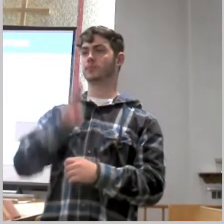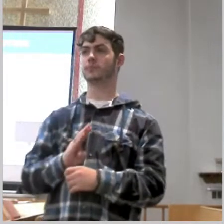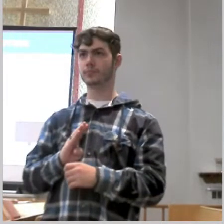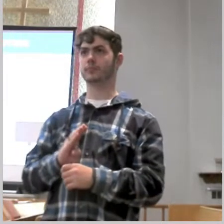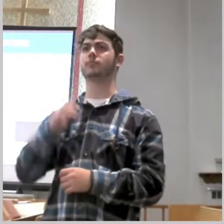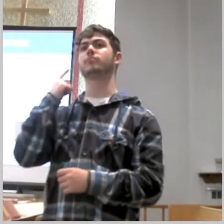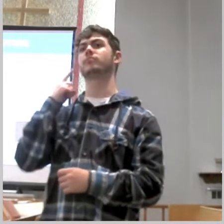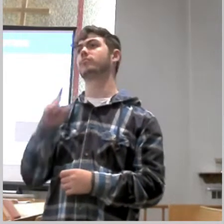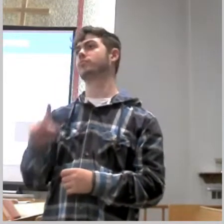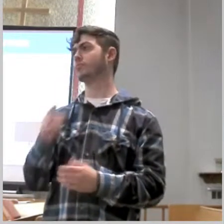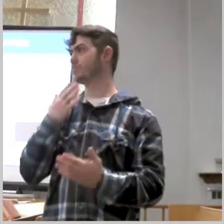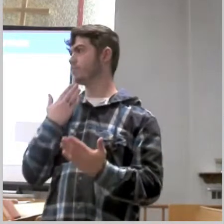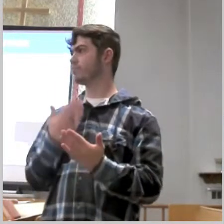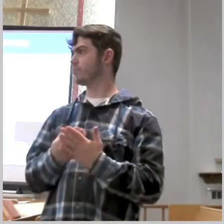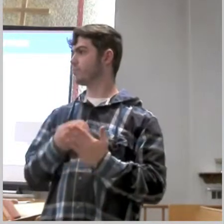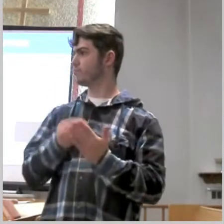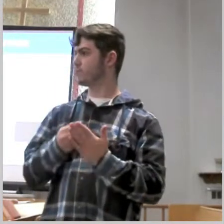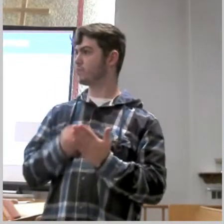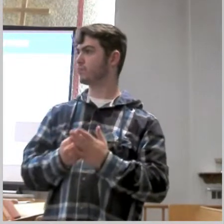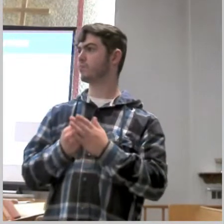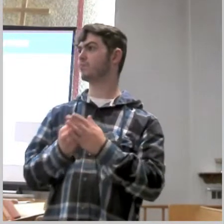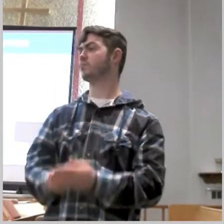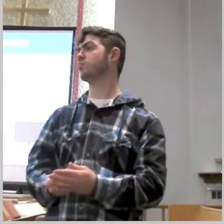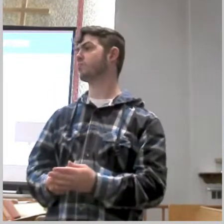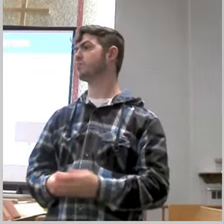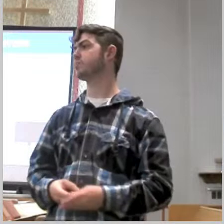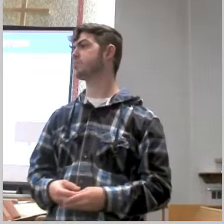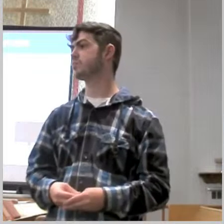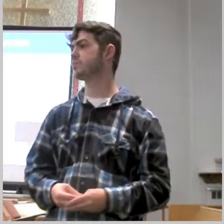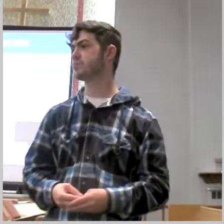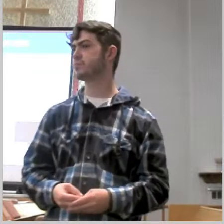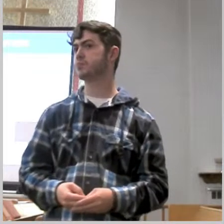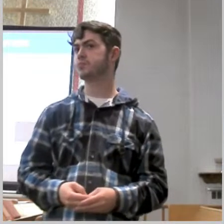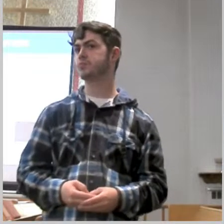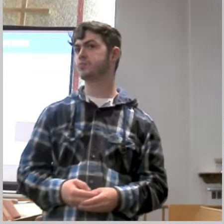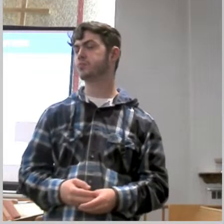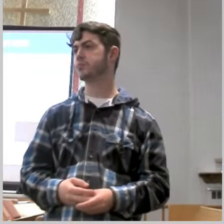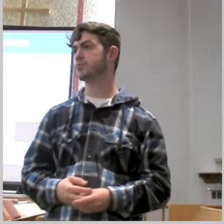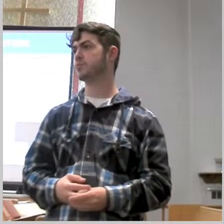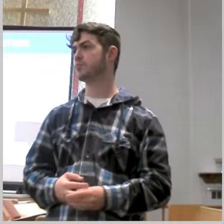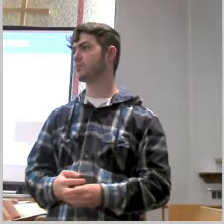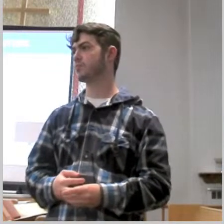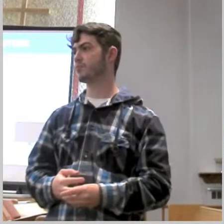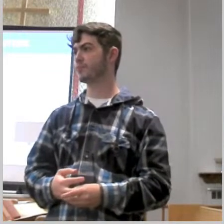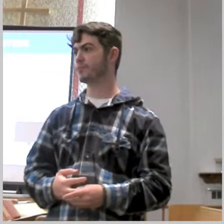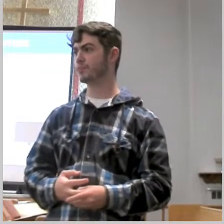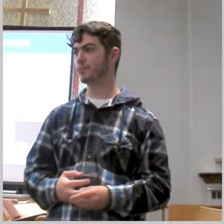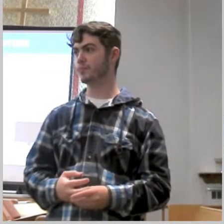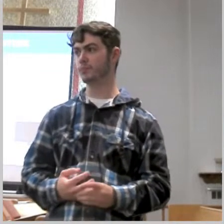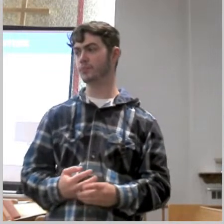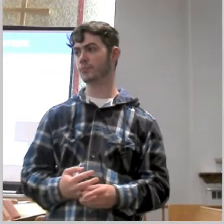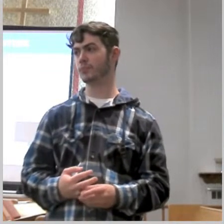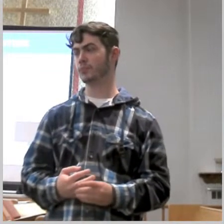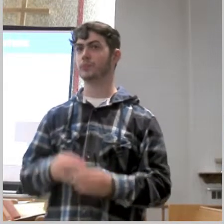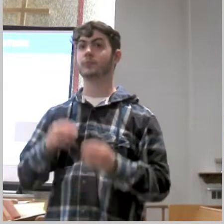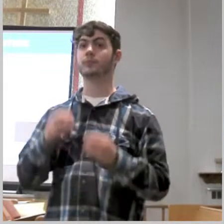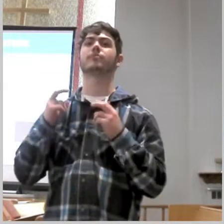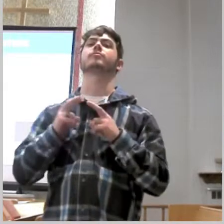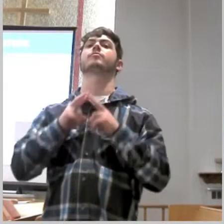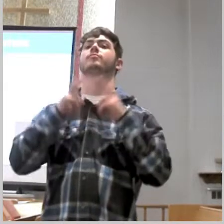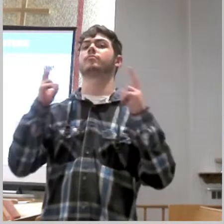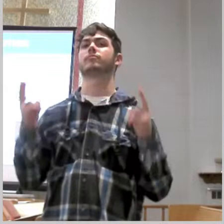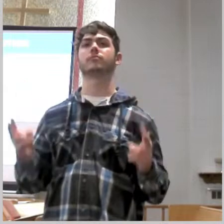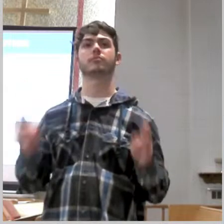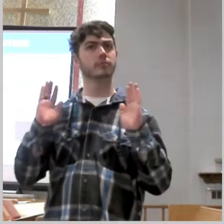for the contribution. And it is a big privilege for each of us to participate in this. And we just have